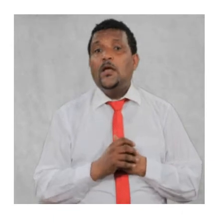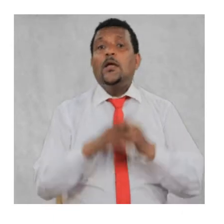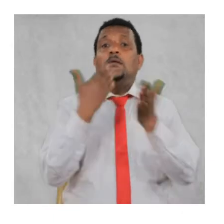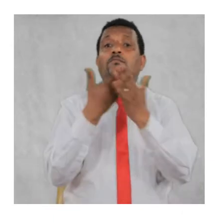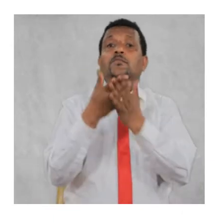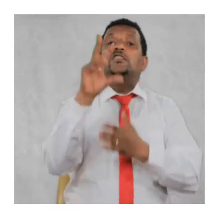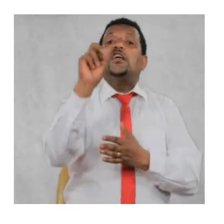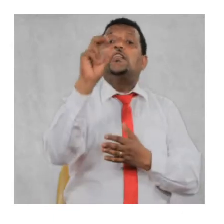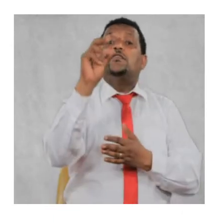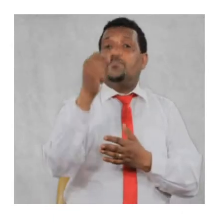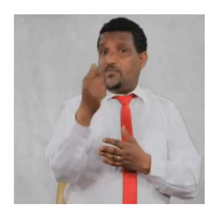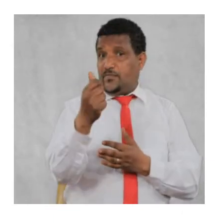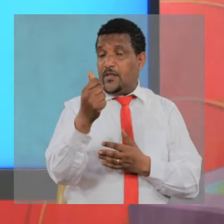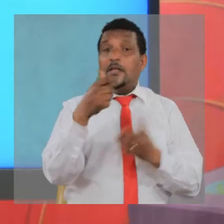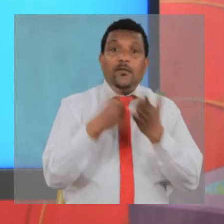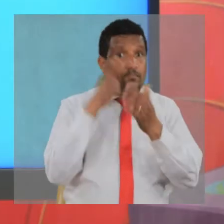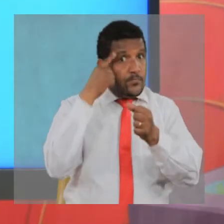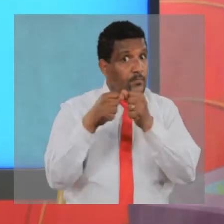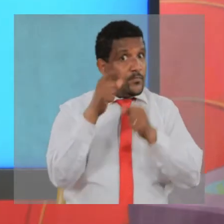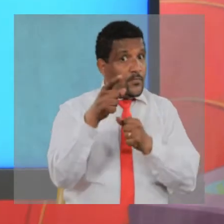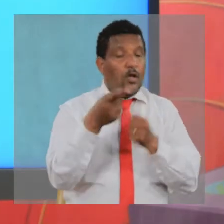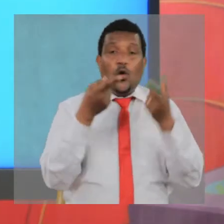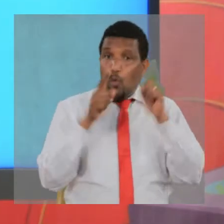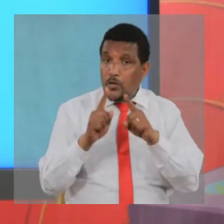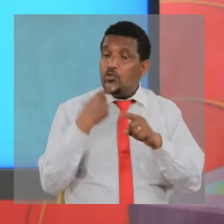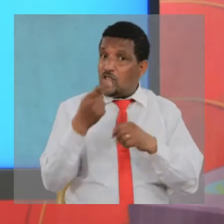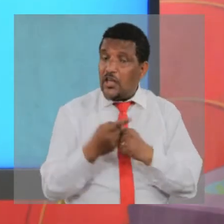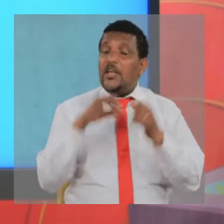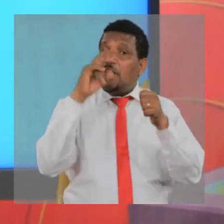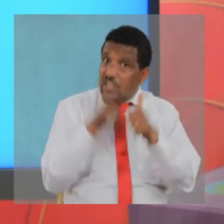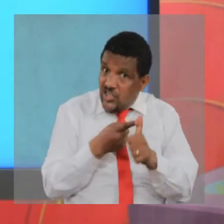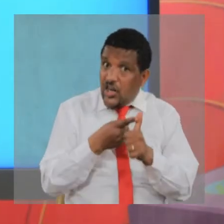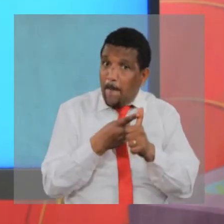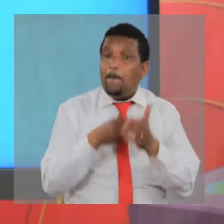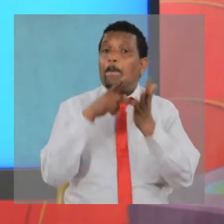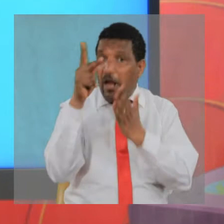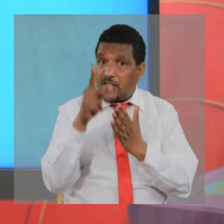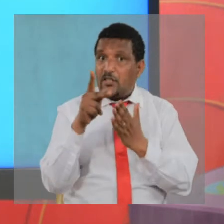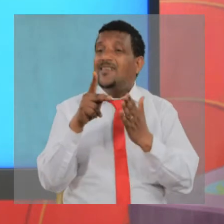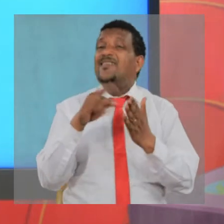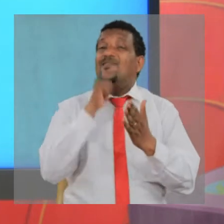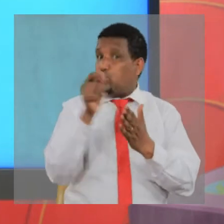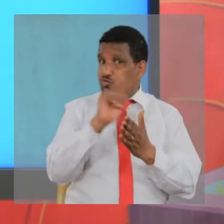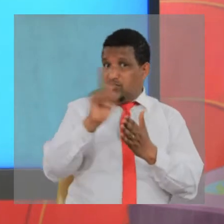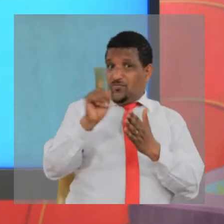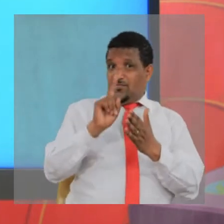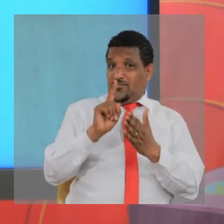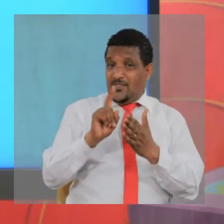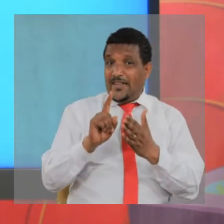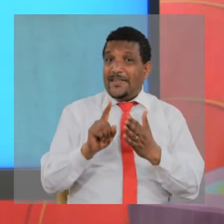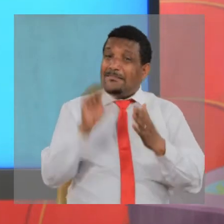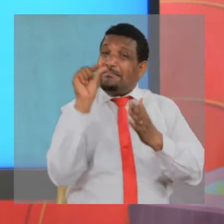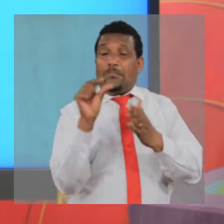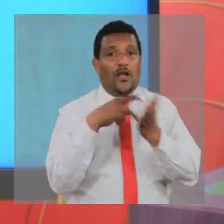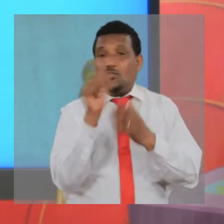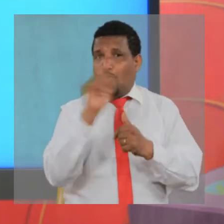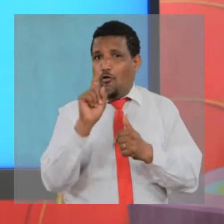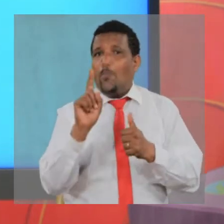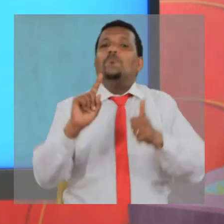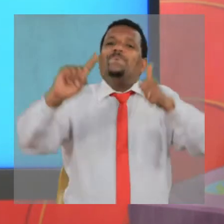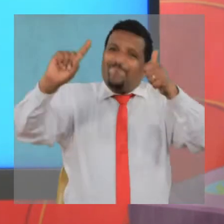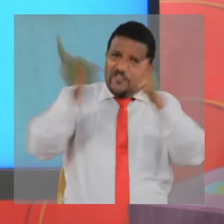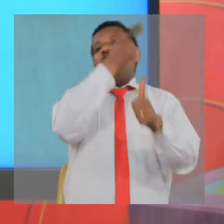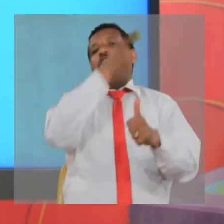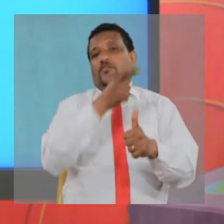30. Remember here, when we say initial price, we are not referring the list price, rather